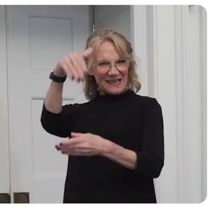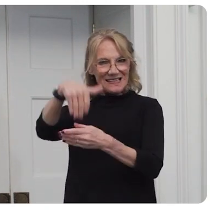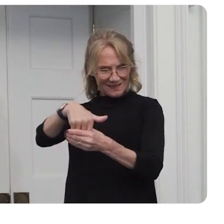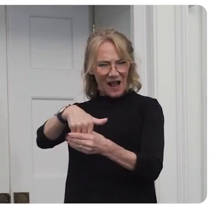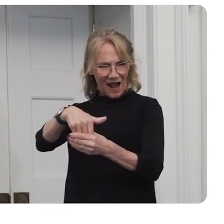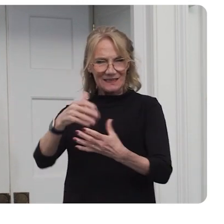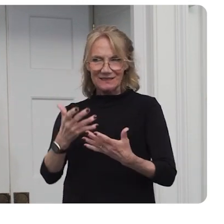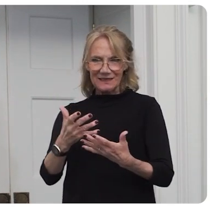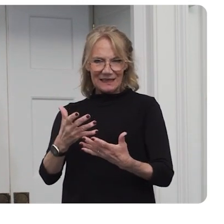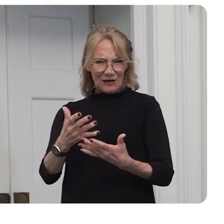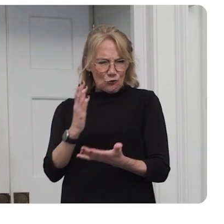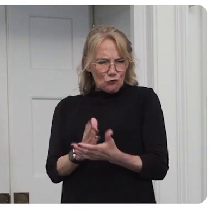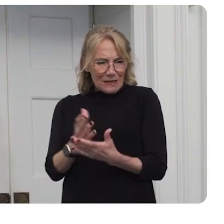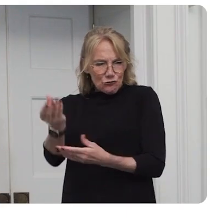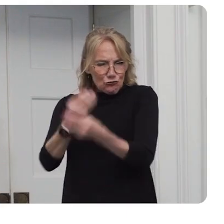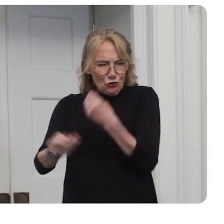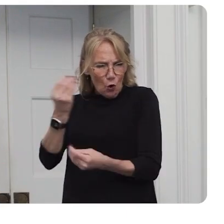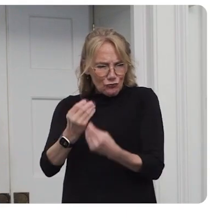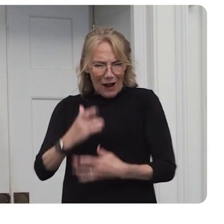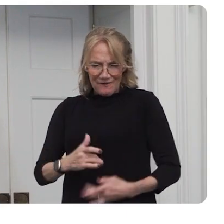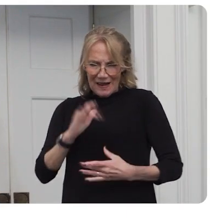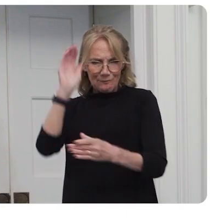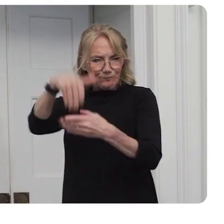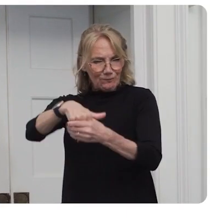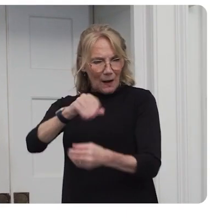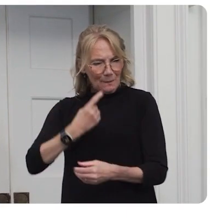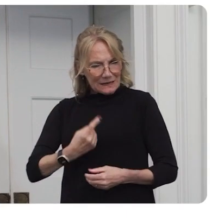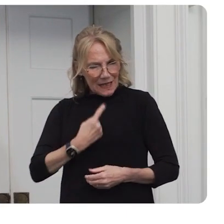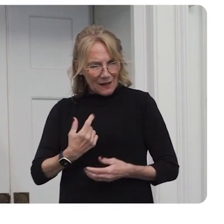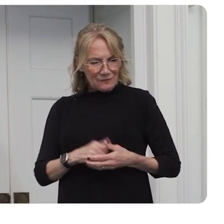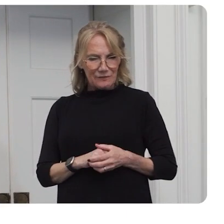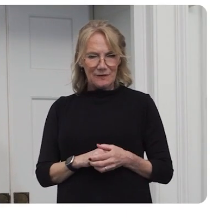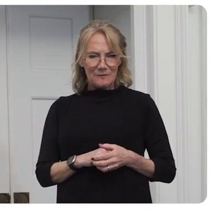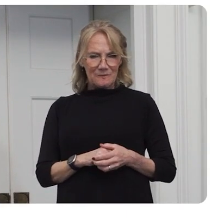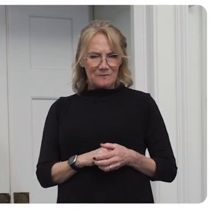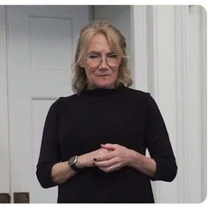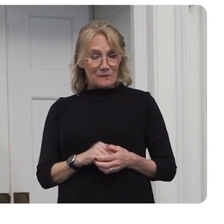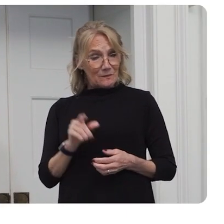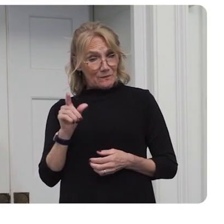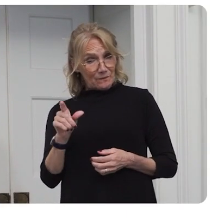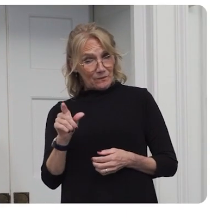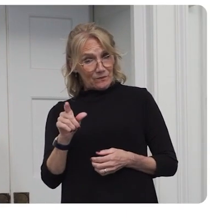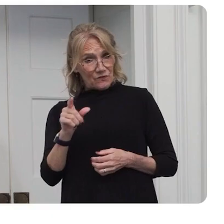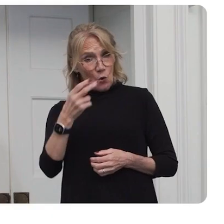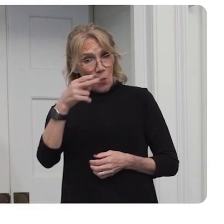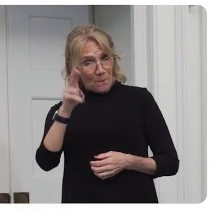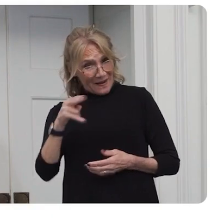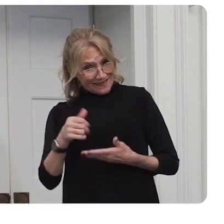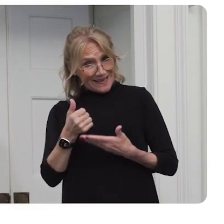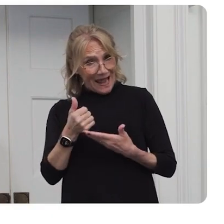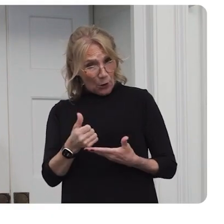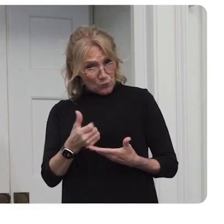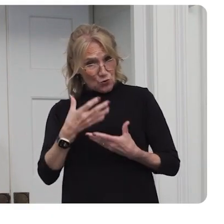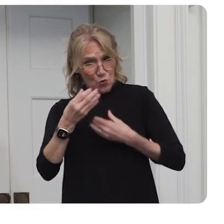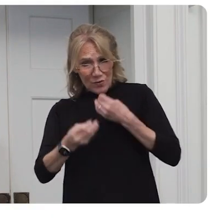your work. Like Yeah. there's a great sense of storytelling. Yeah. And does your painting help you tell the story